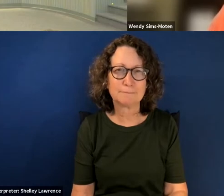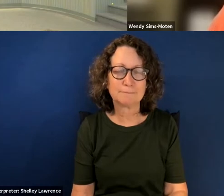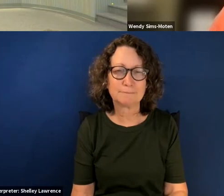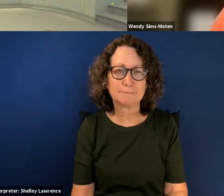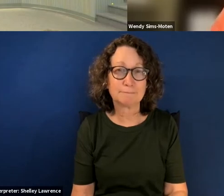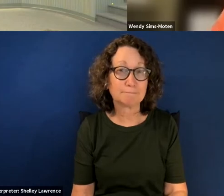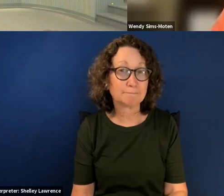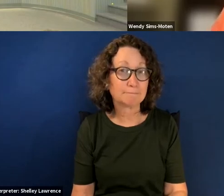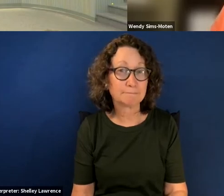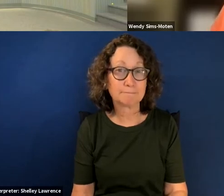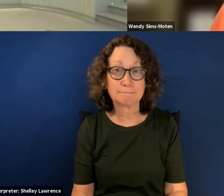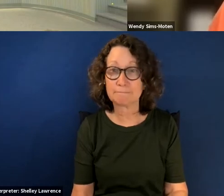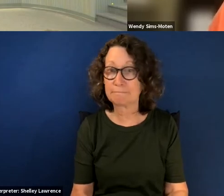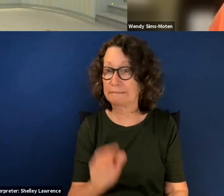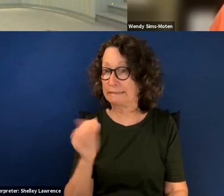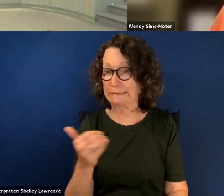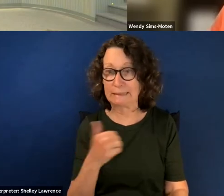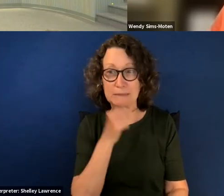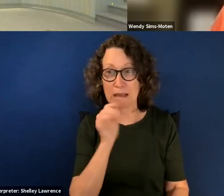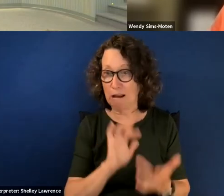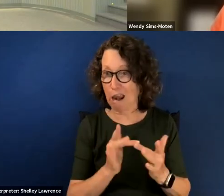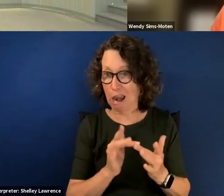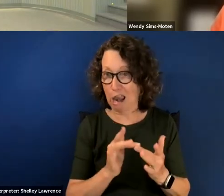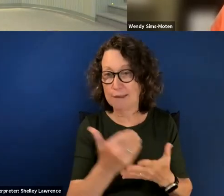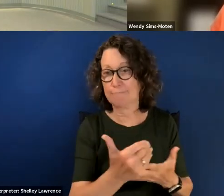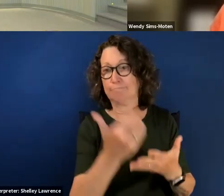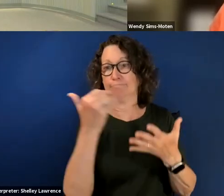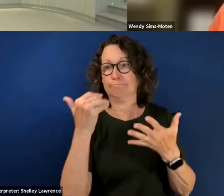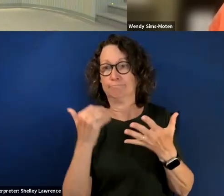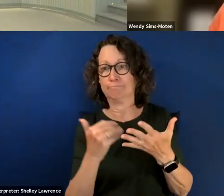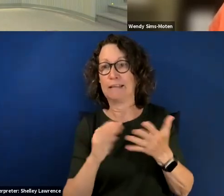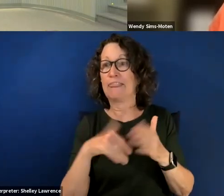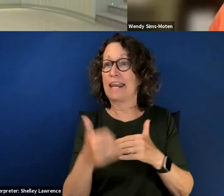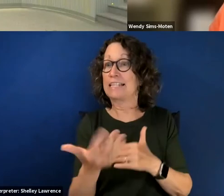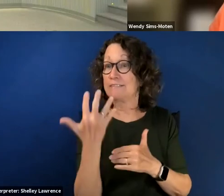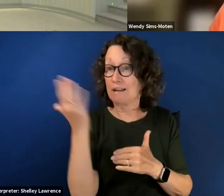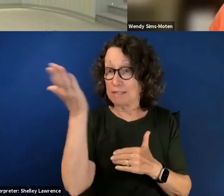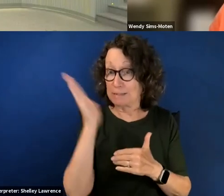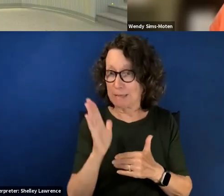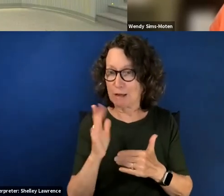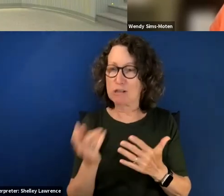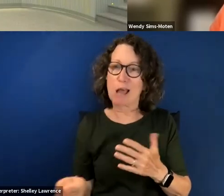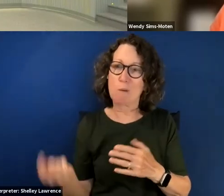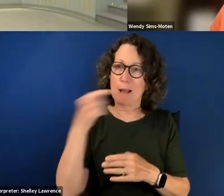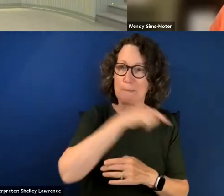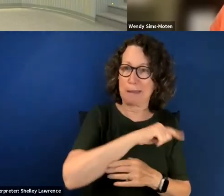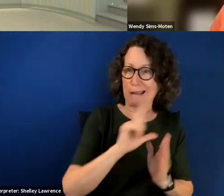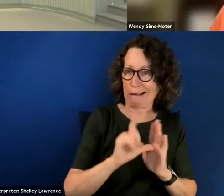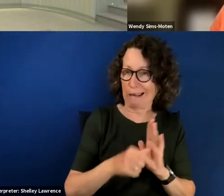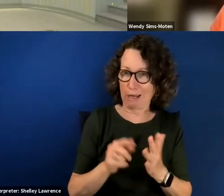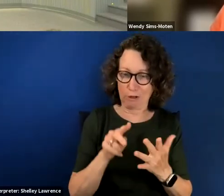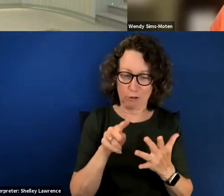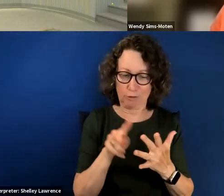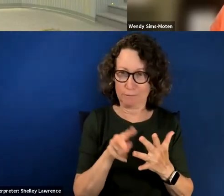And she does not appear to be online, so I will call on the next five speakers. I will come back to them.